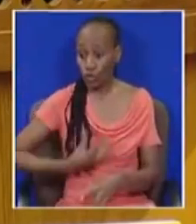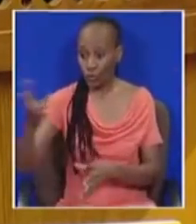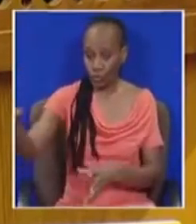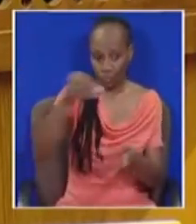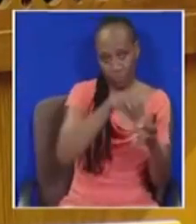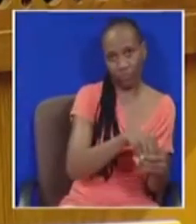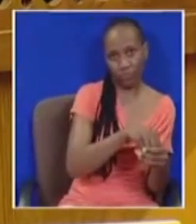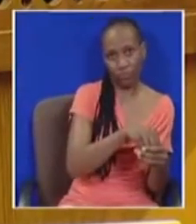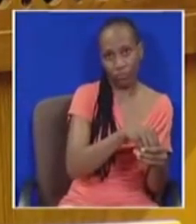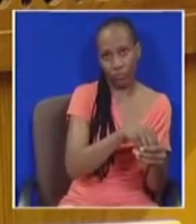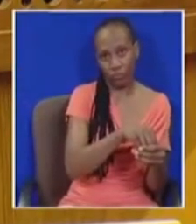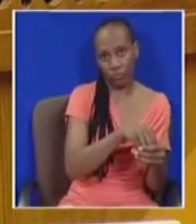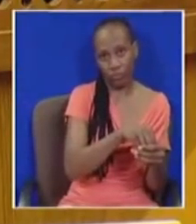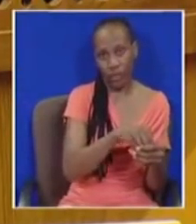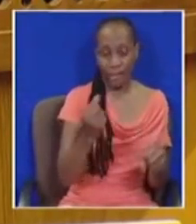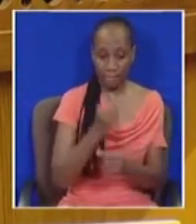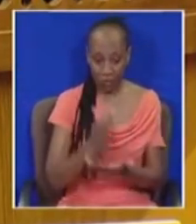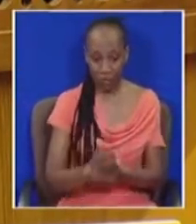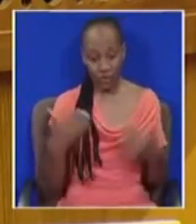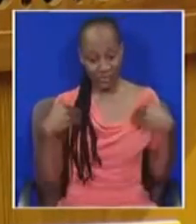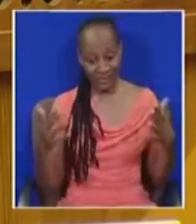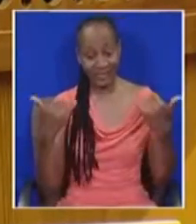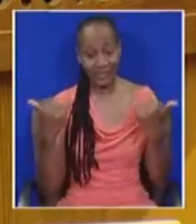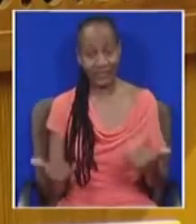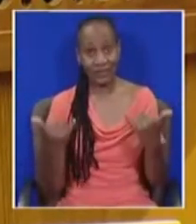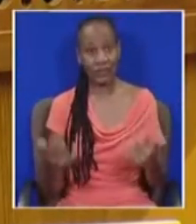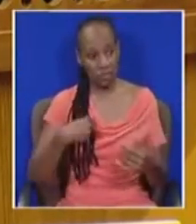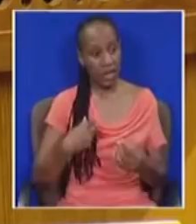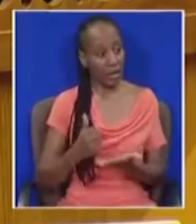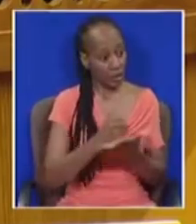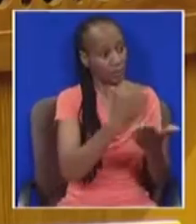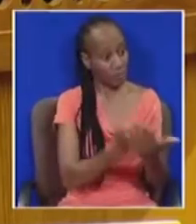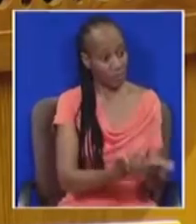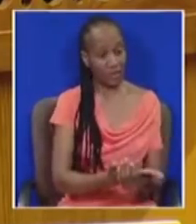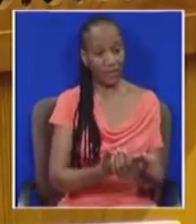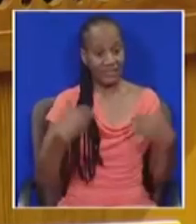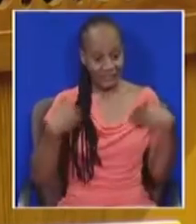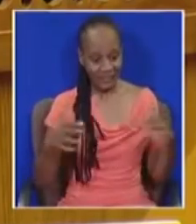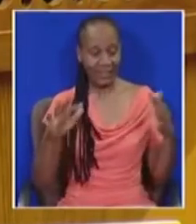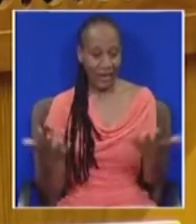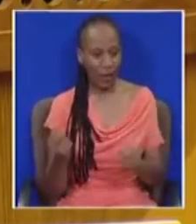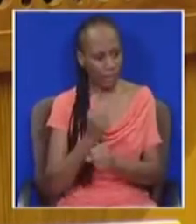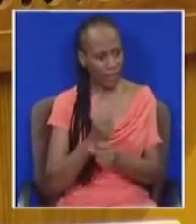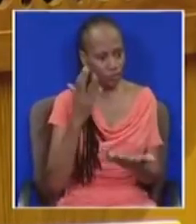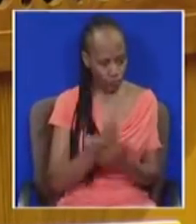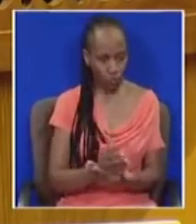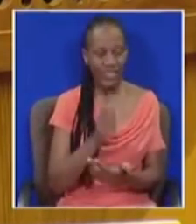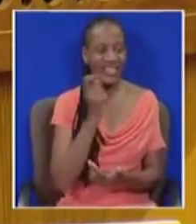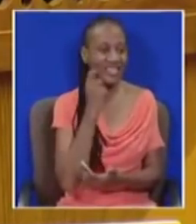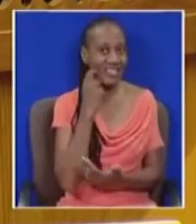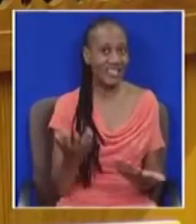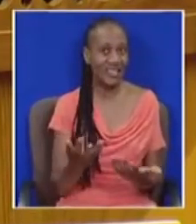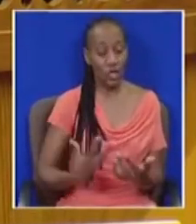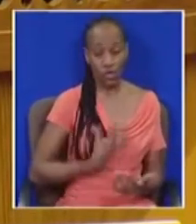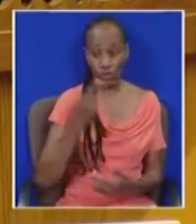market. We need to start, I'm going to help you. We need to start by making it easier for